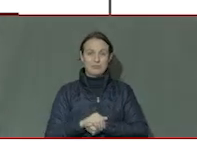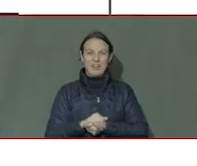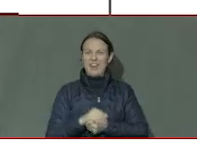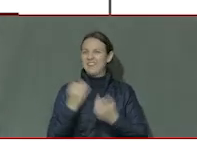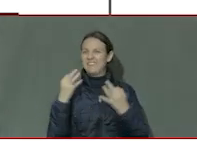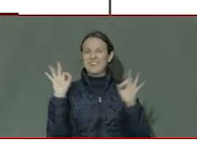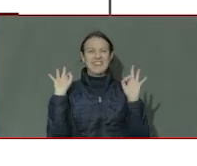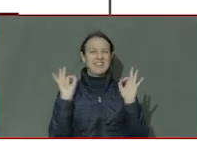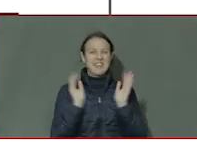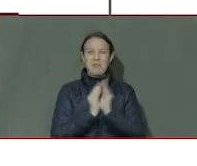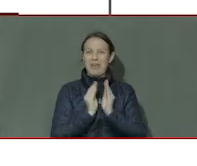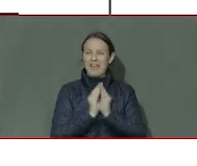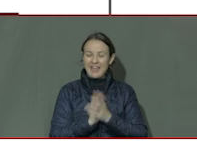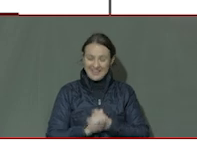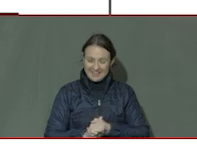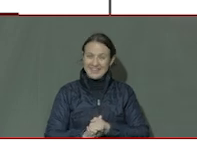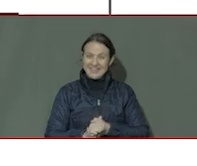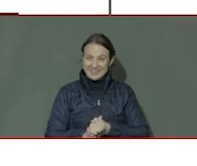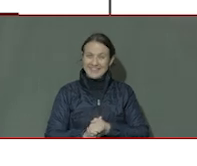Max.